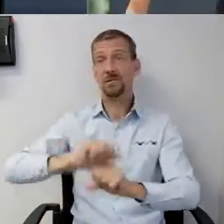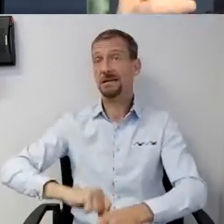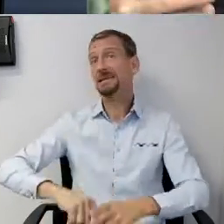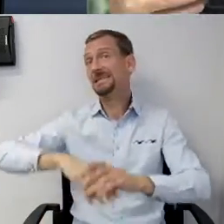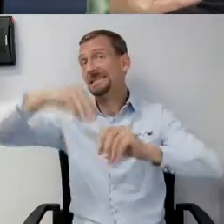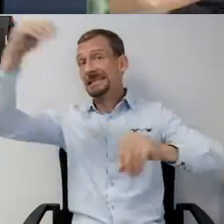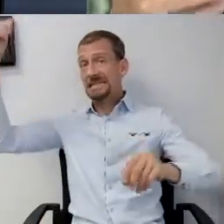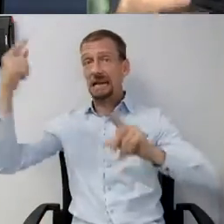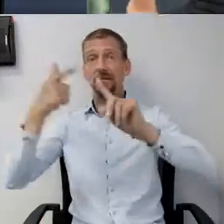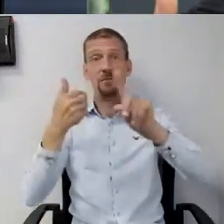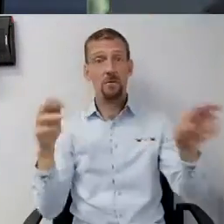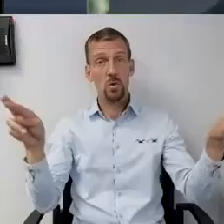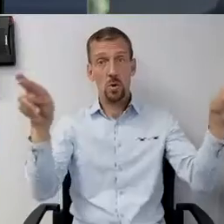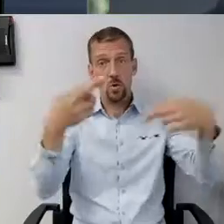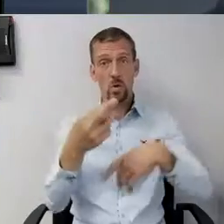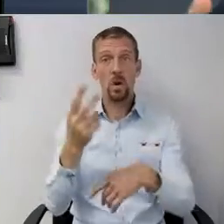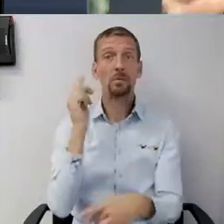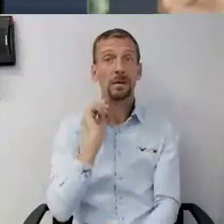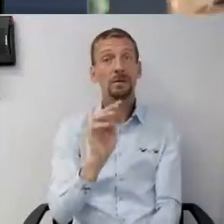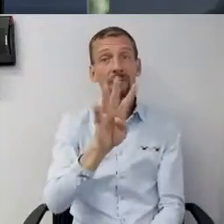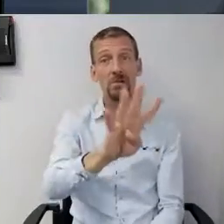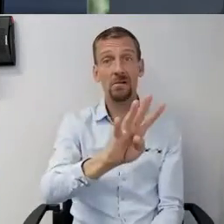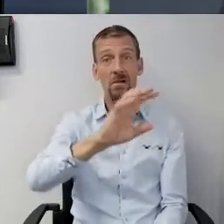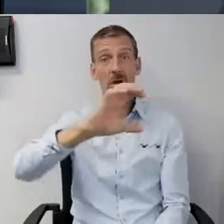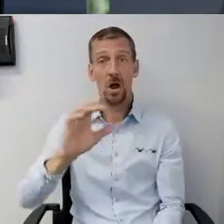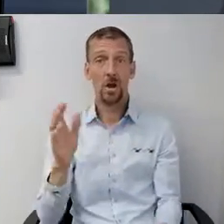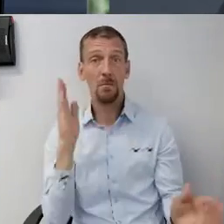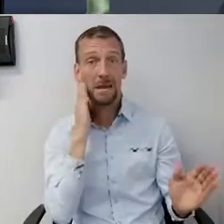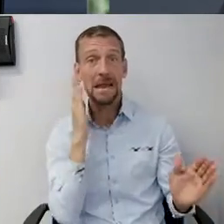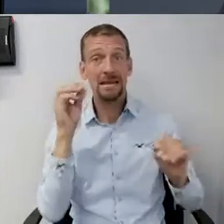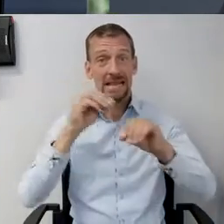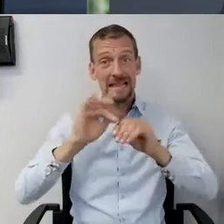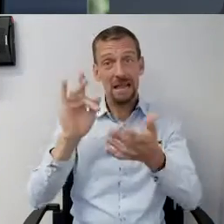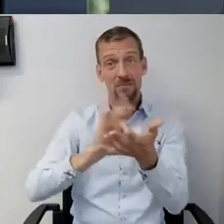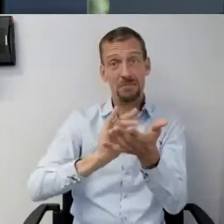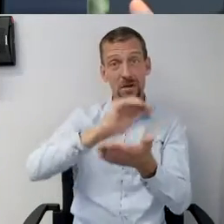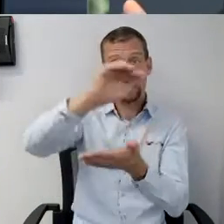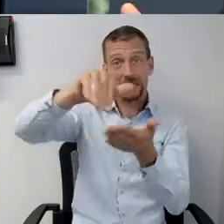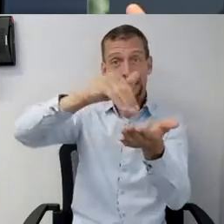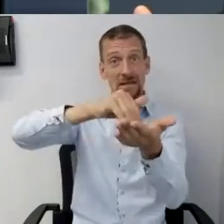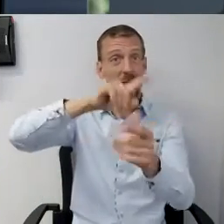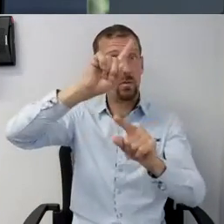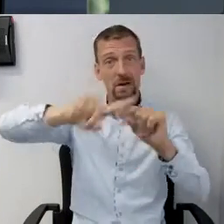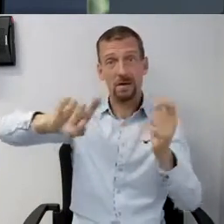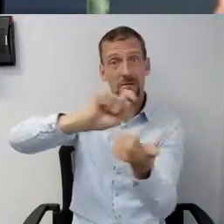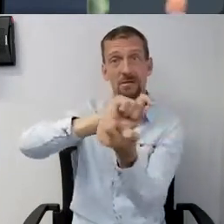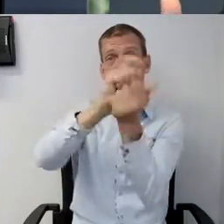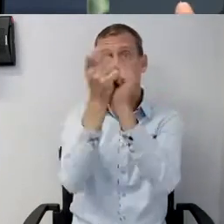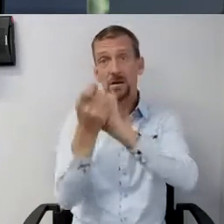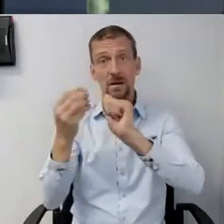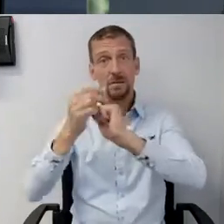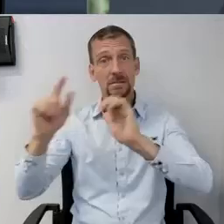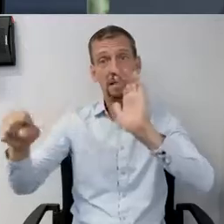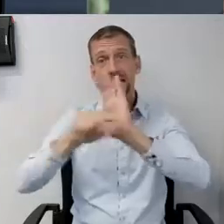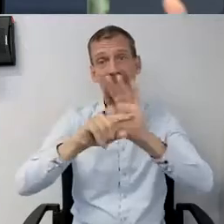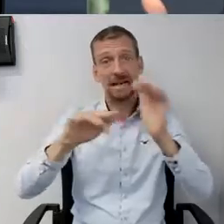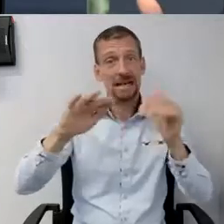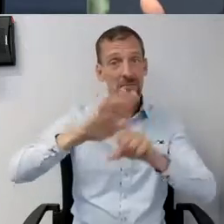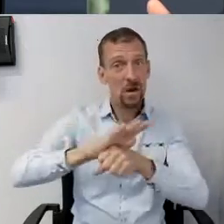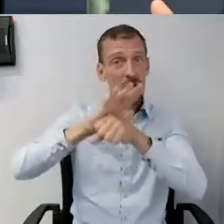But we have 400 beds in the medical center, and we can't turn them all into negative pressure